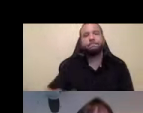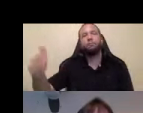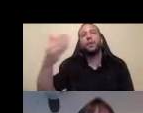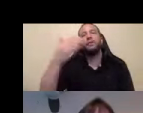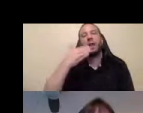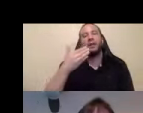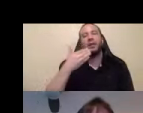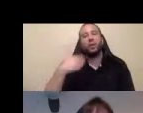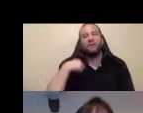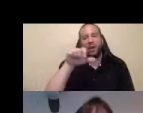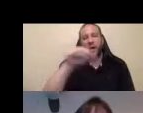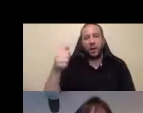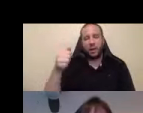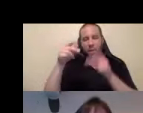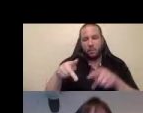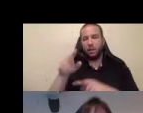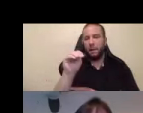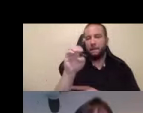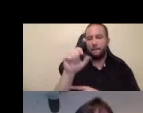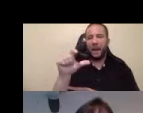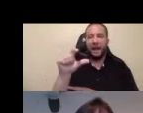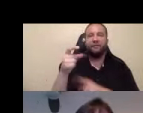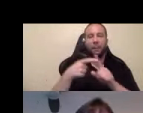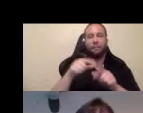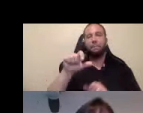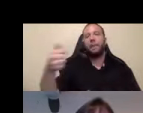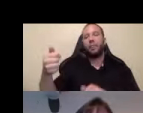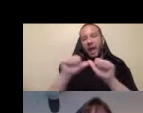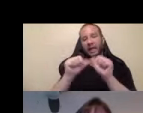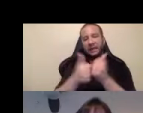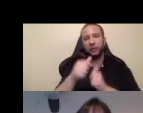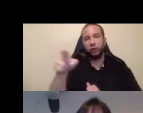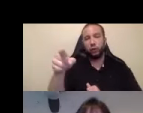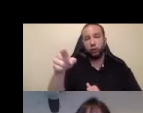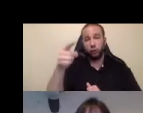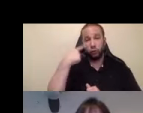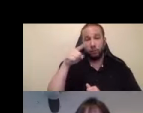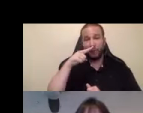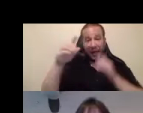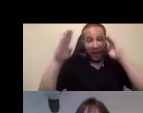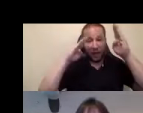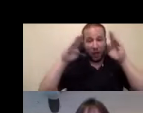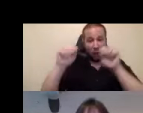Protection tonight. Meg Kavanaugh, if you could just let folks see you.